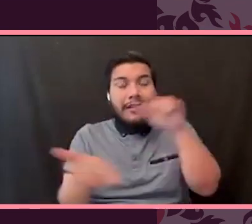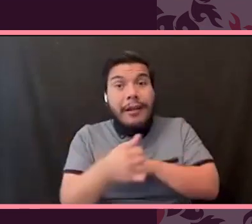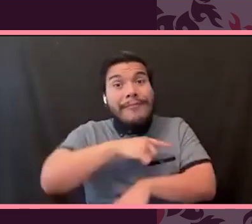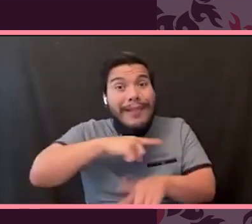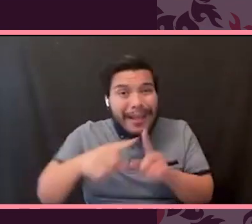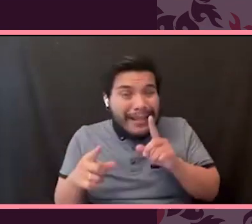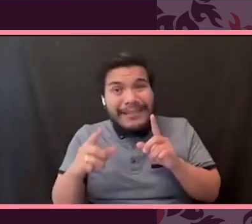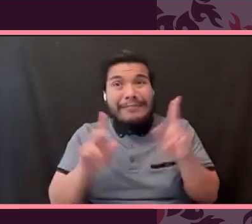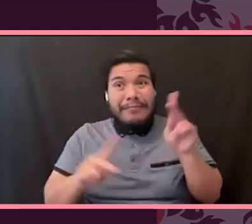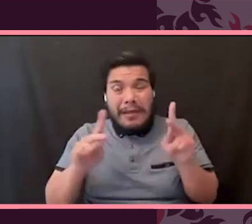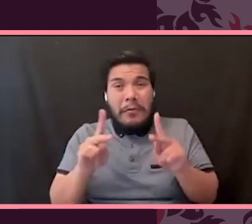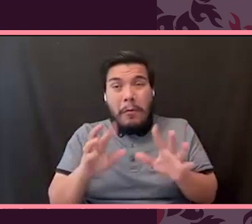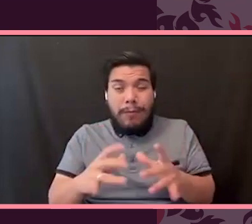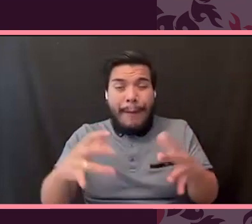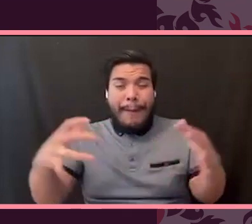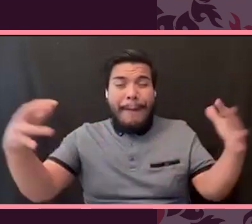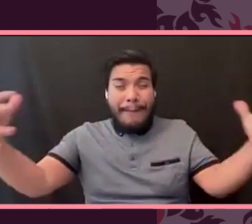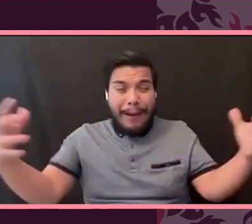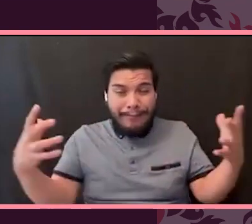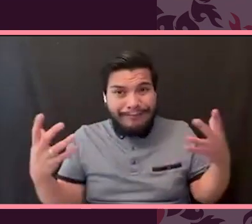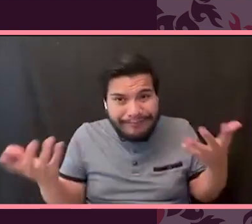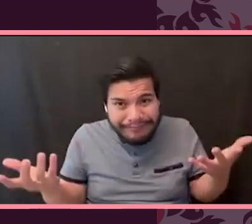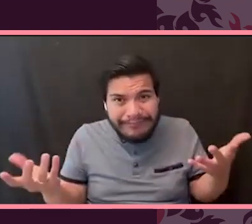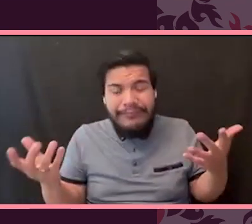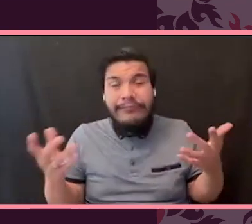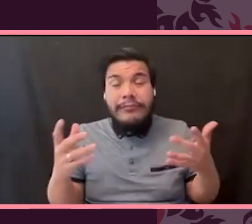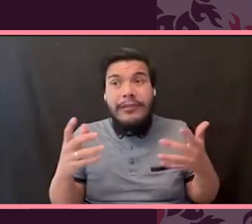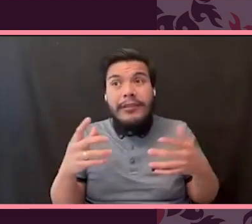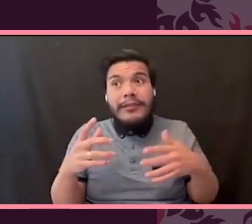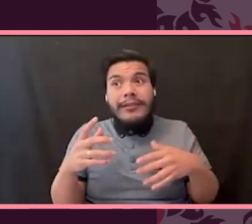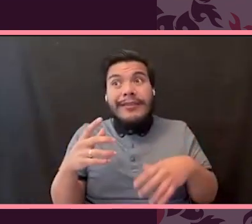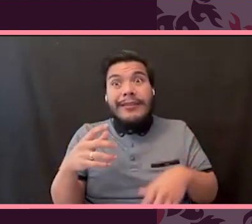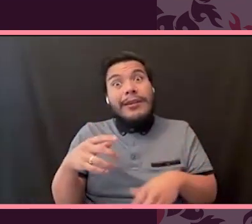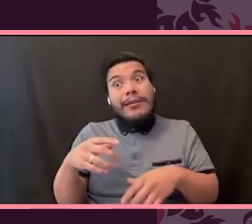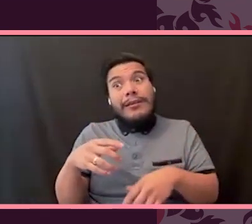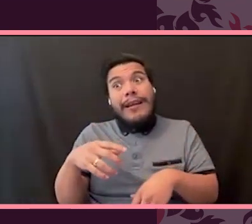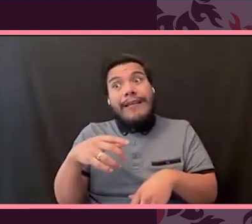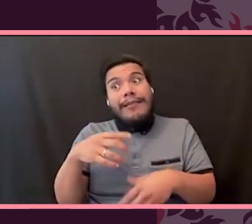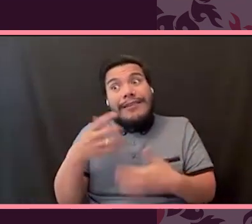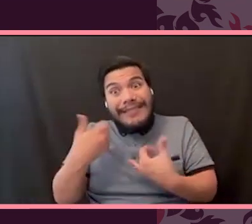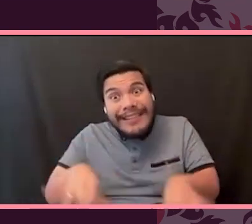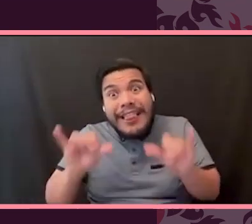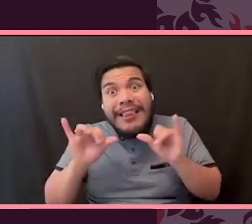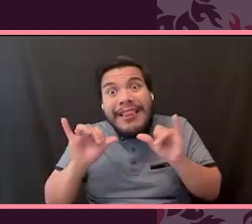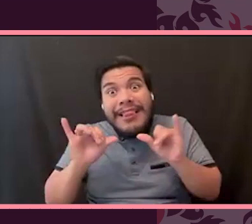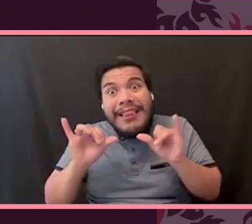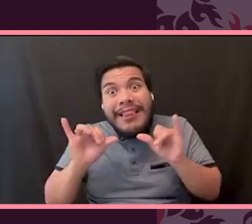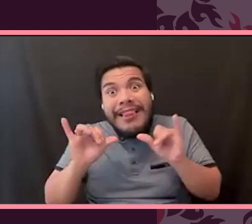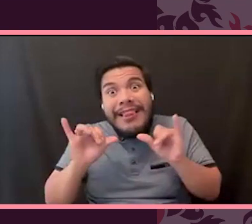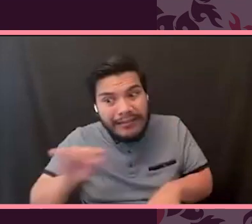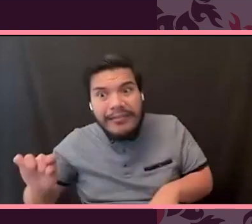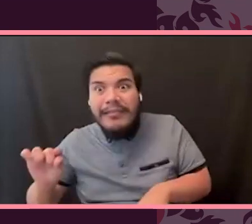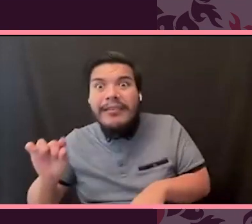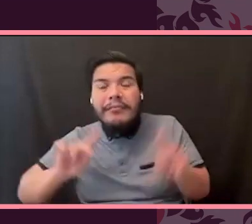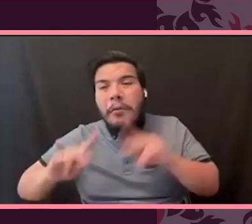as well. But yeah, and even with that, there are still so many being overlooked. People aren't getting